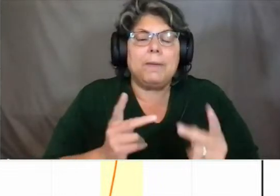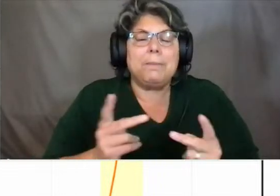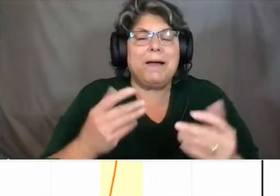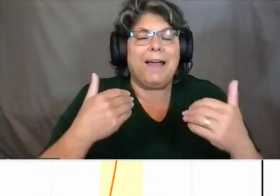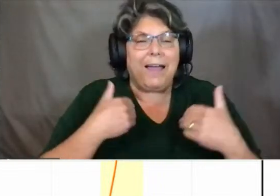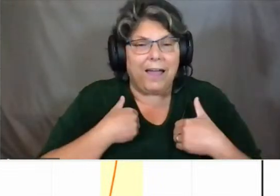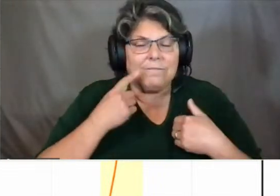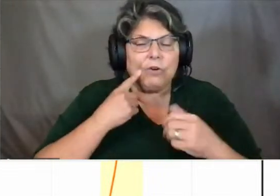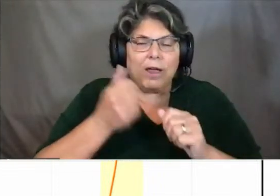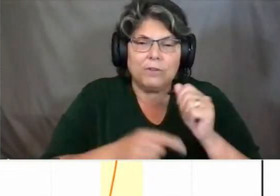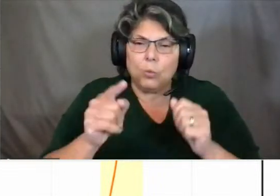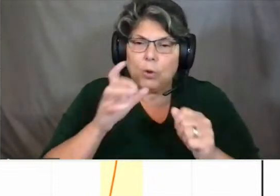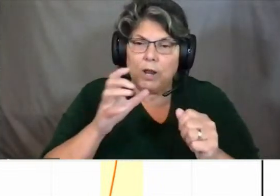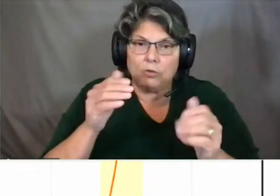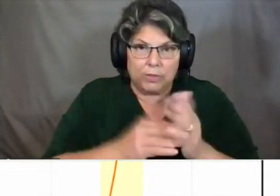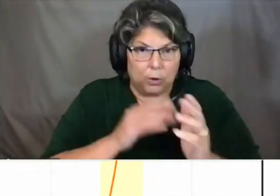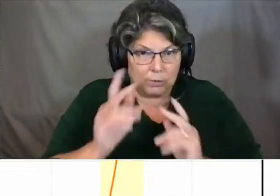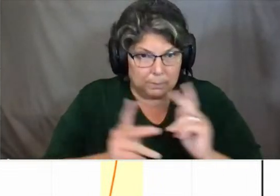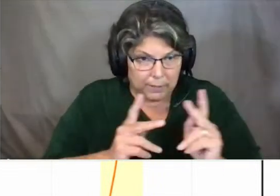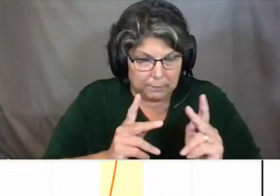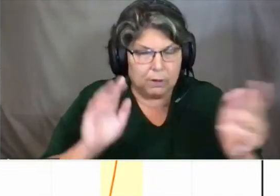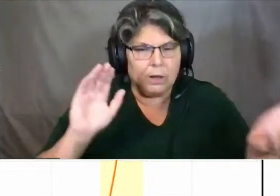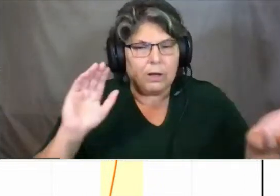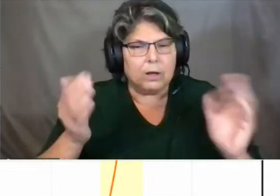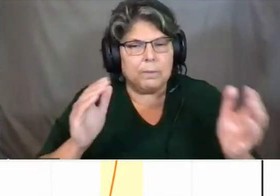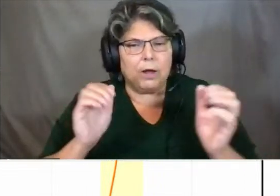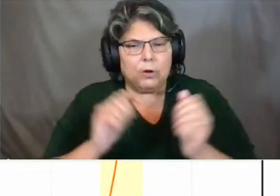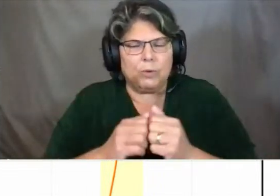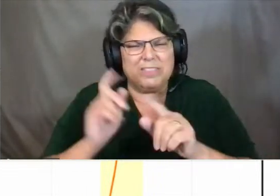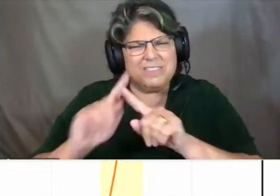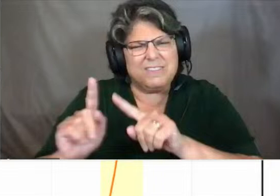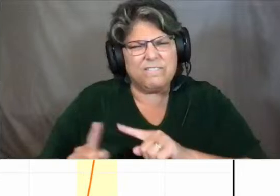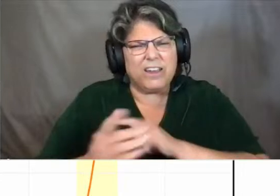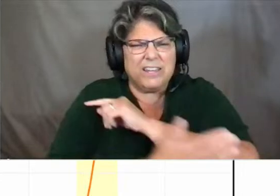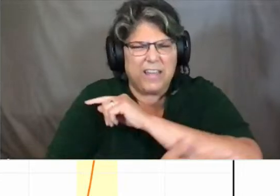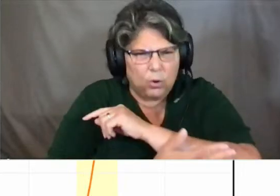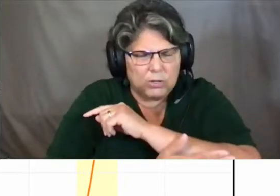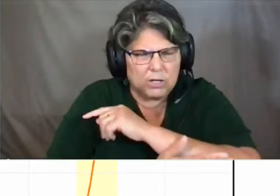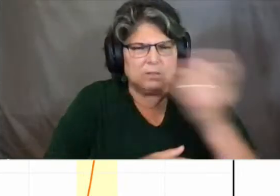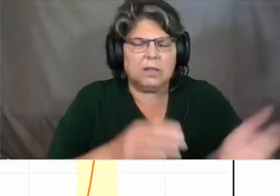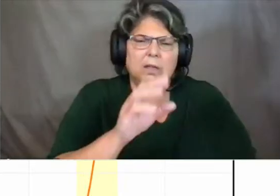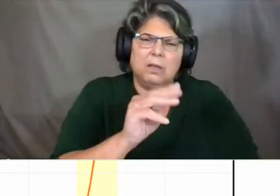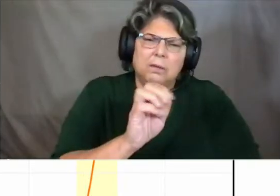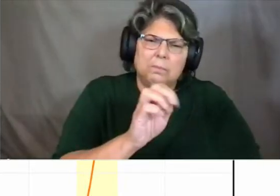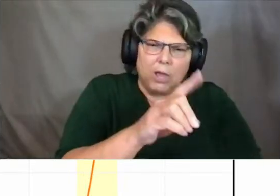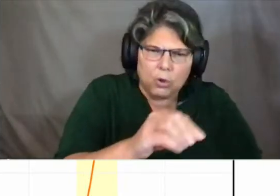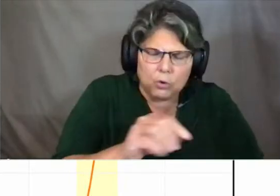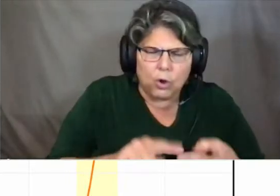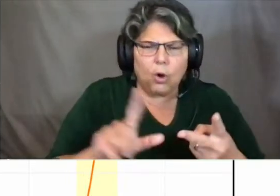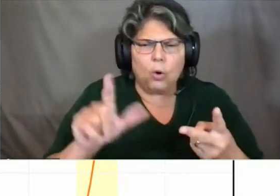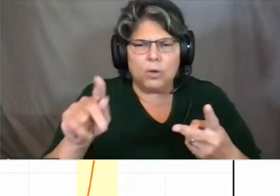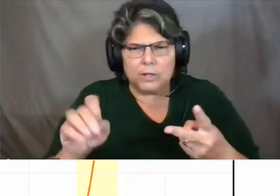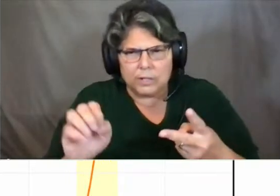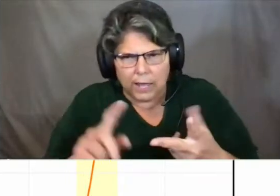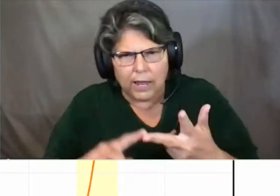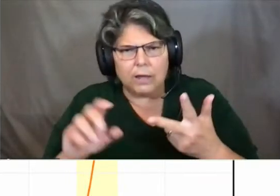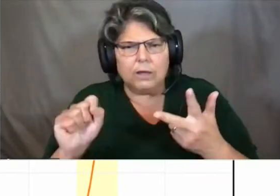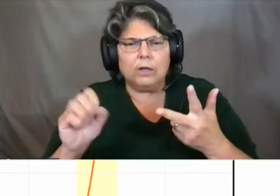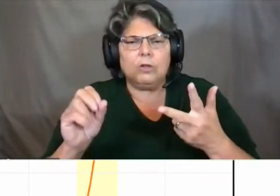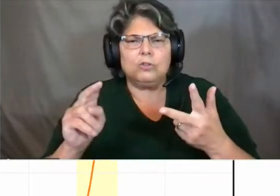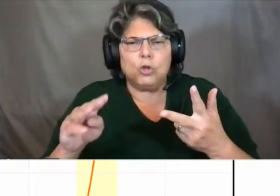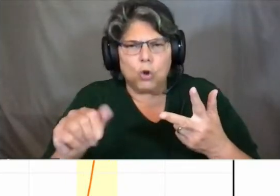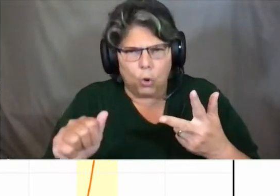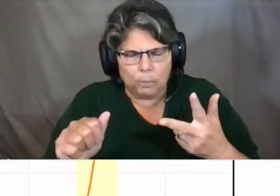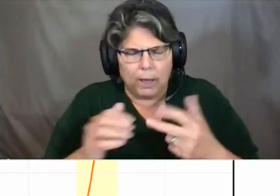100,000 in comparison to our similar counties, Lake County, Mendocino County, and Sonoma County as well.